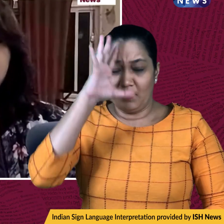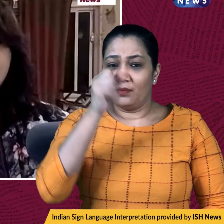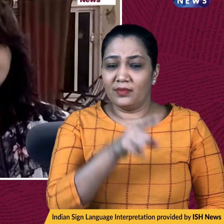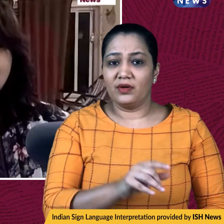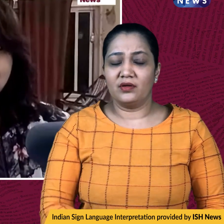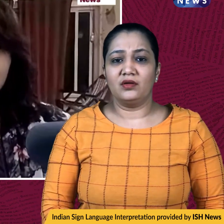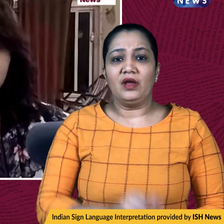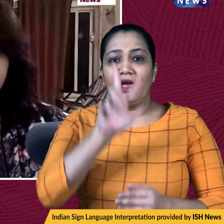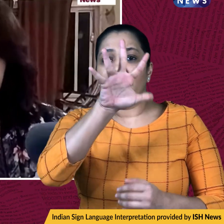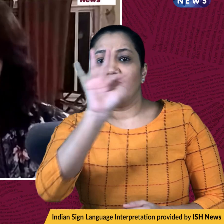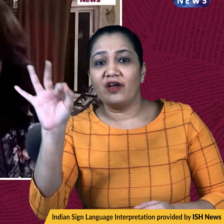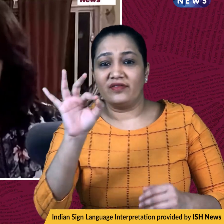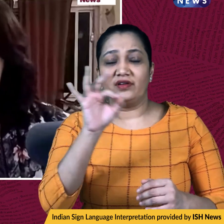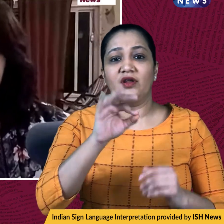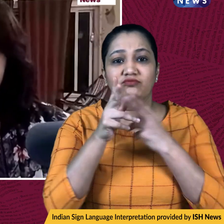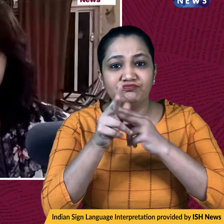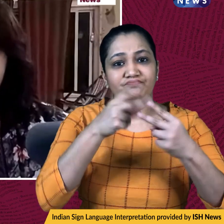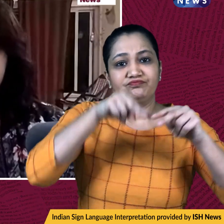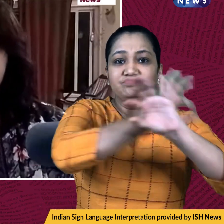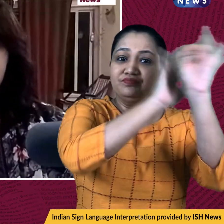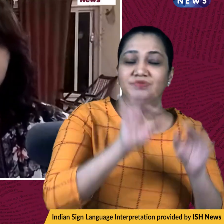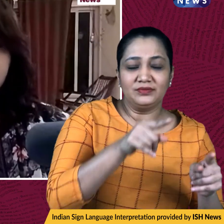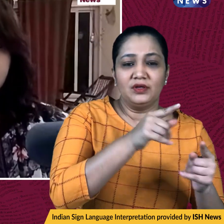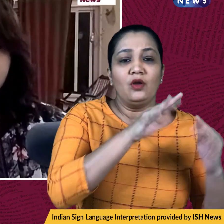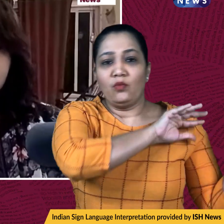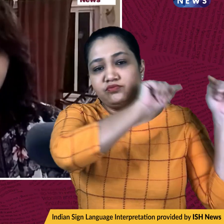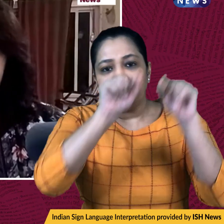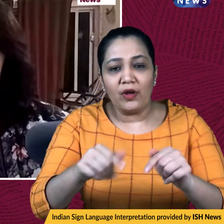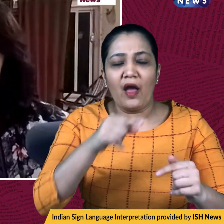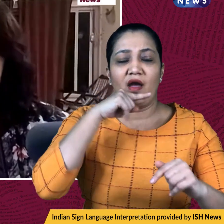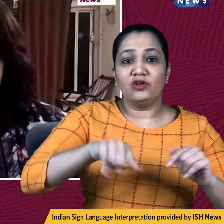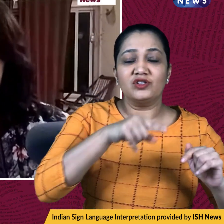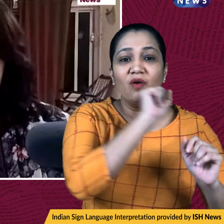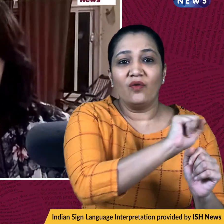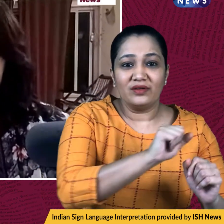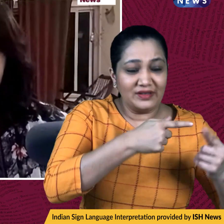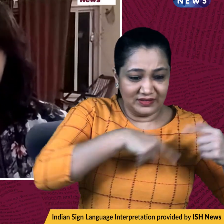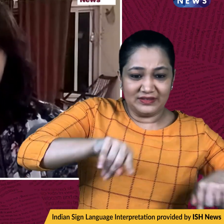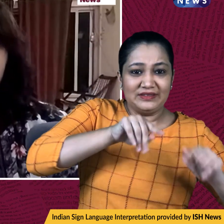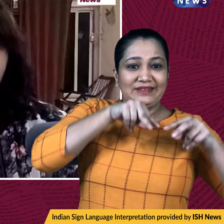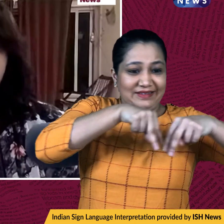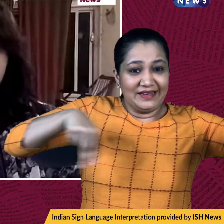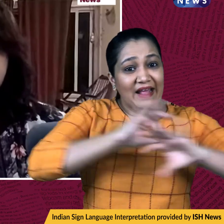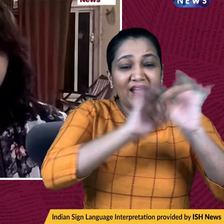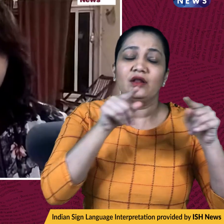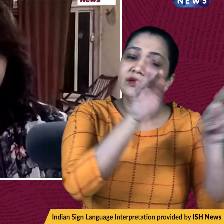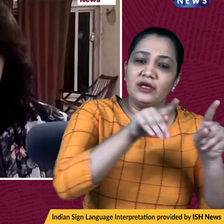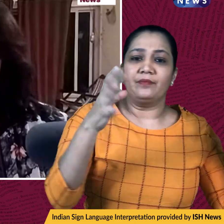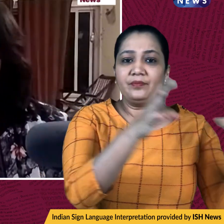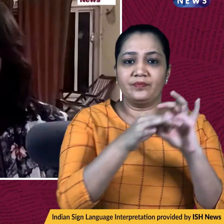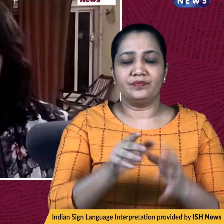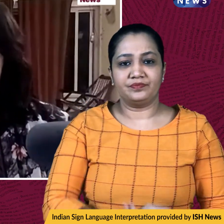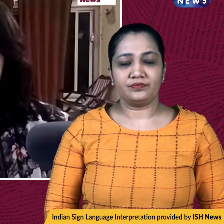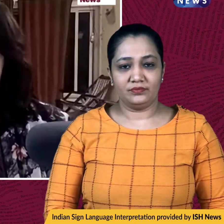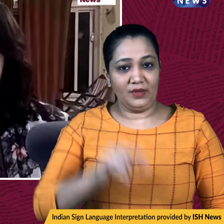already placed 8,500 troops on standby in response to Russia's build-up over Ukraine's border. Joe Biden told reporters,